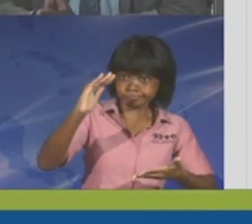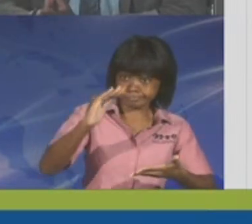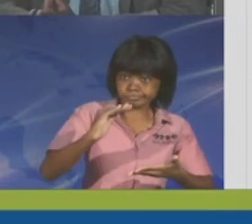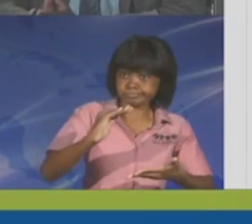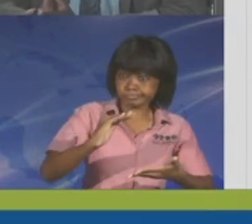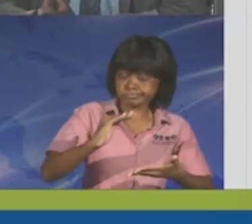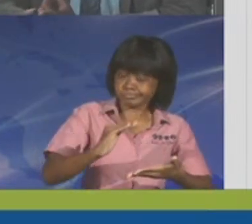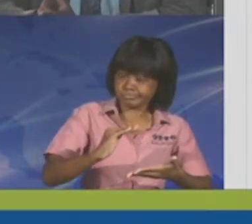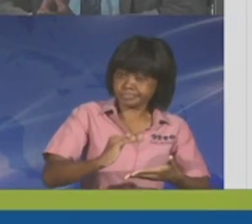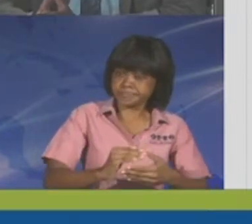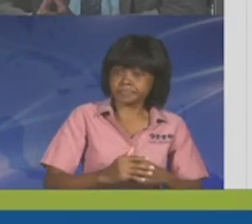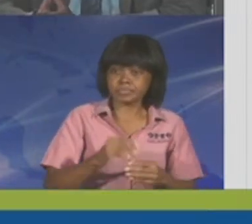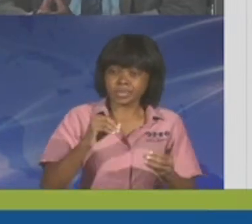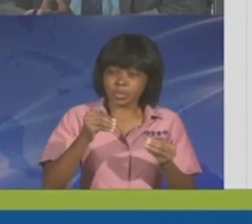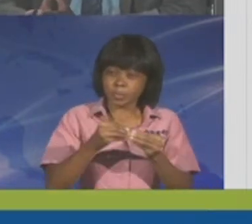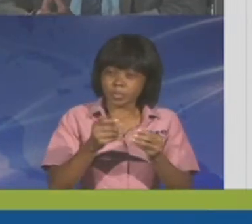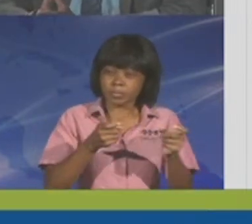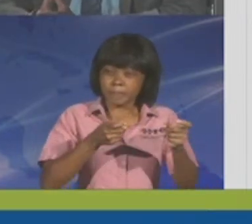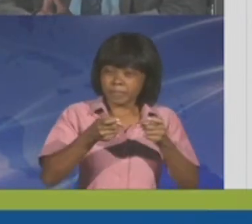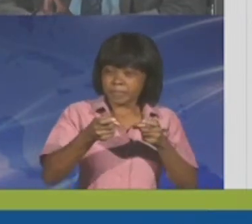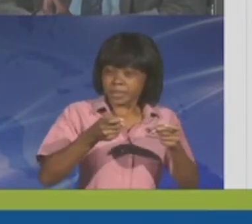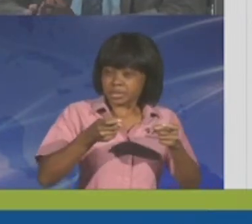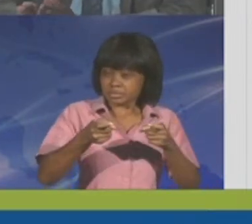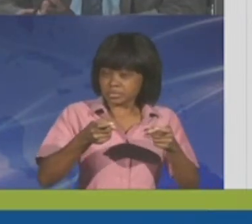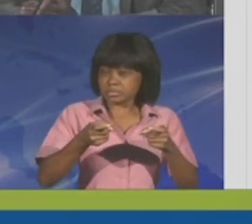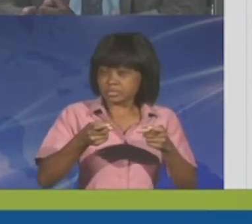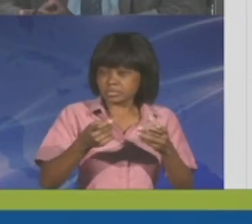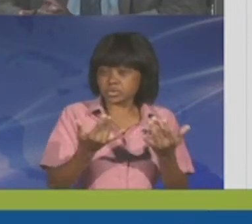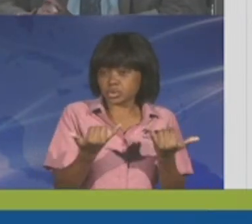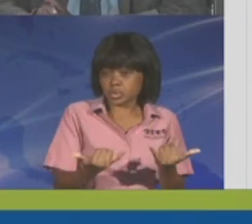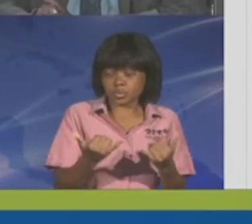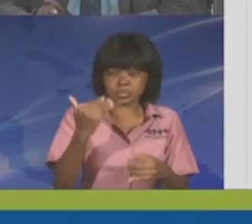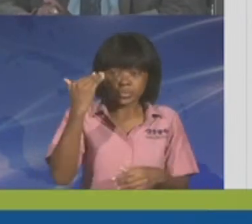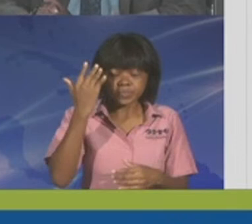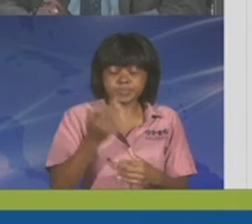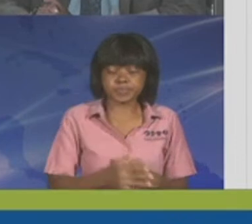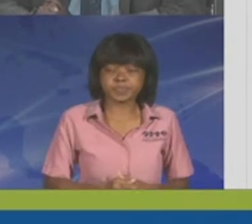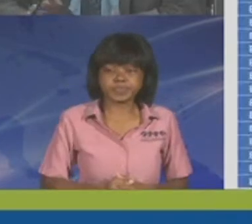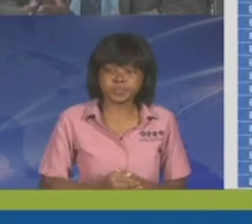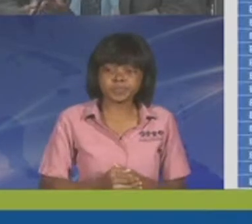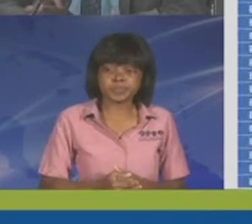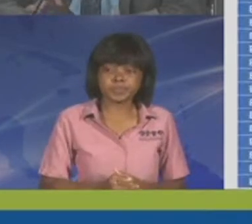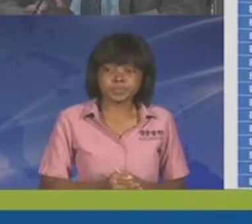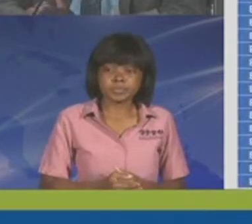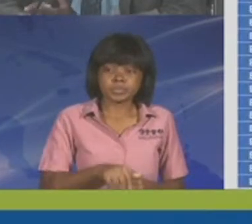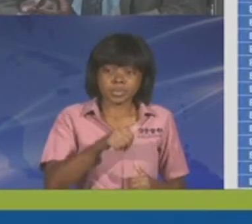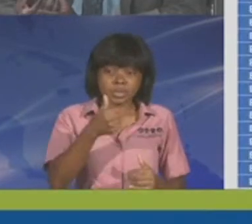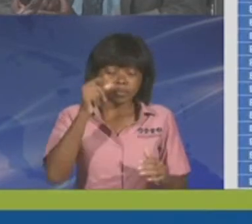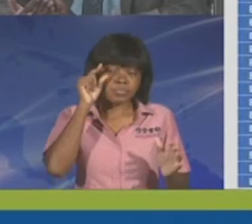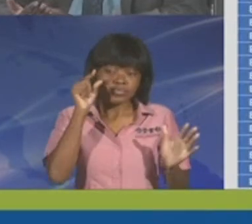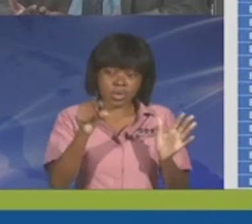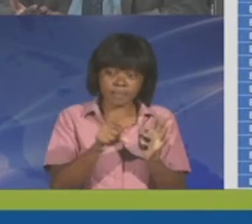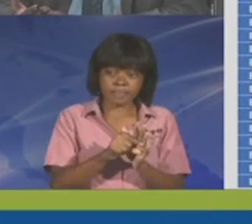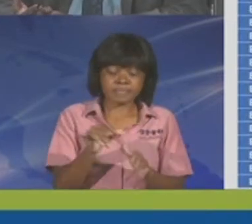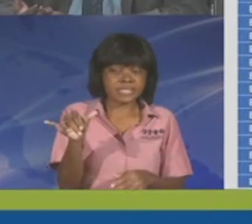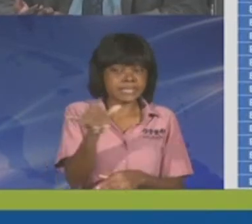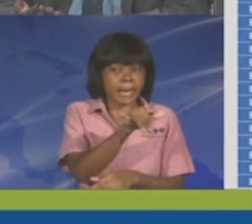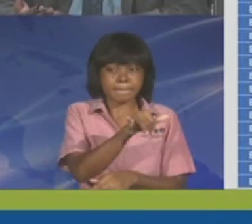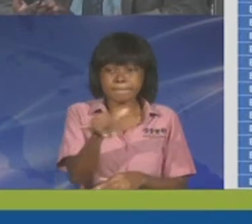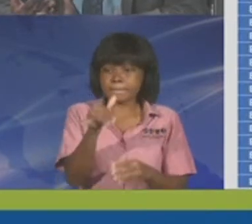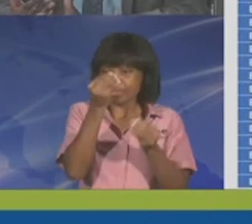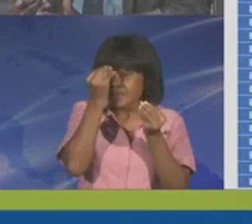more manageable phase of the epidemic. Moving to the next slide, we really just see the same data